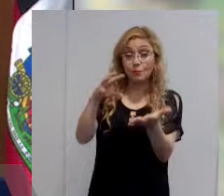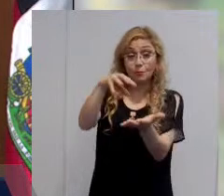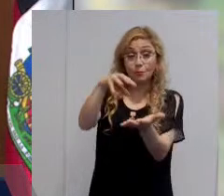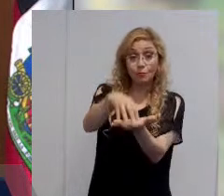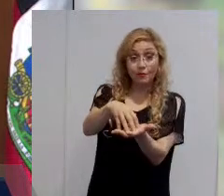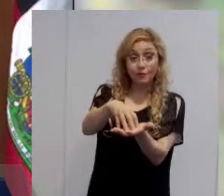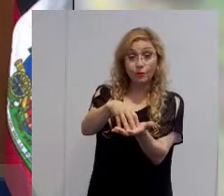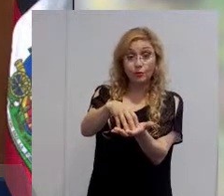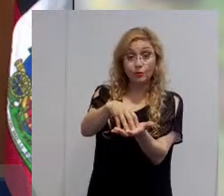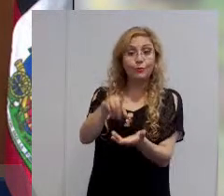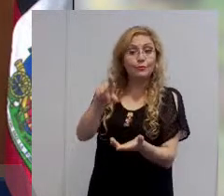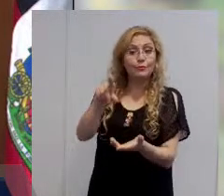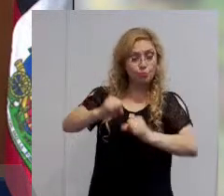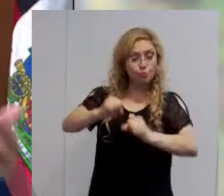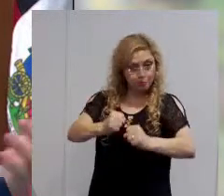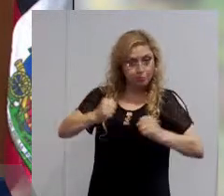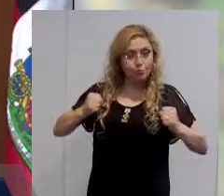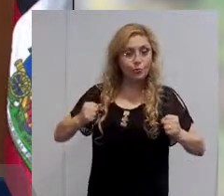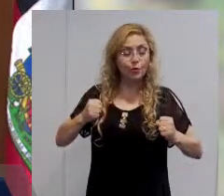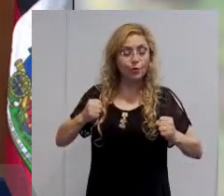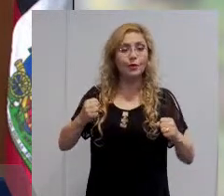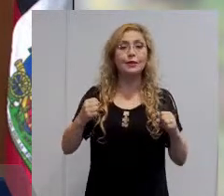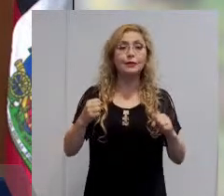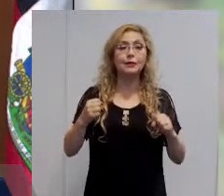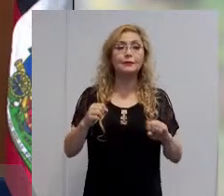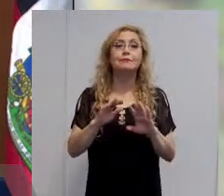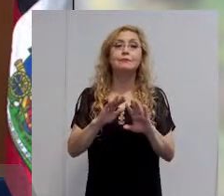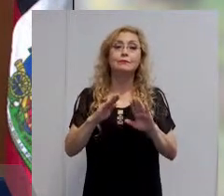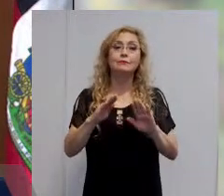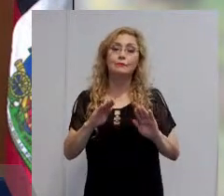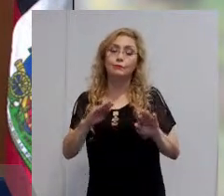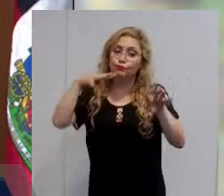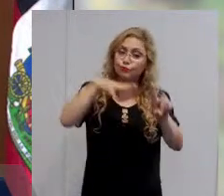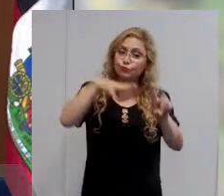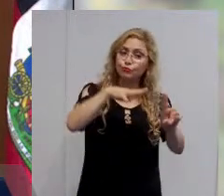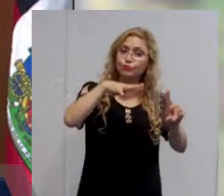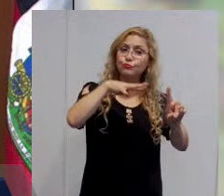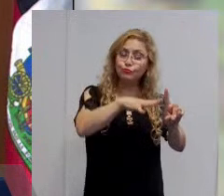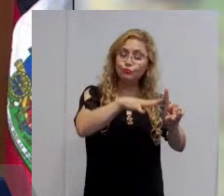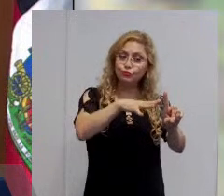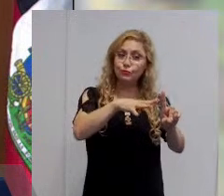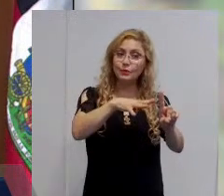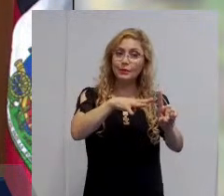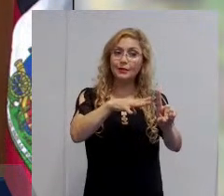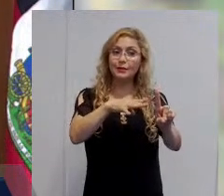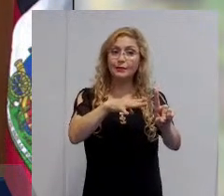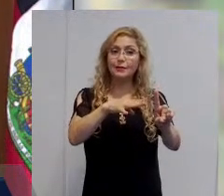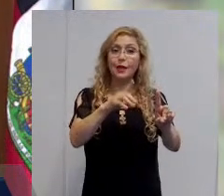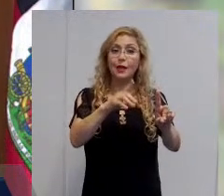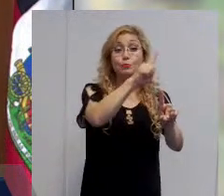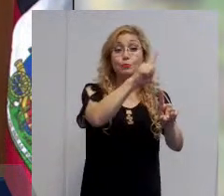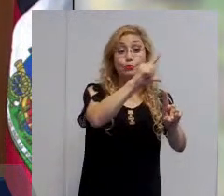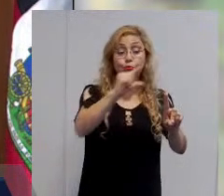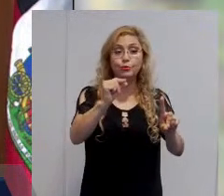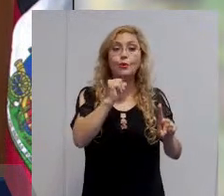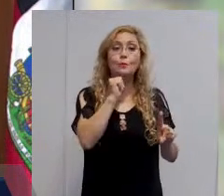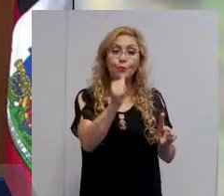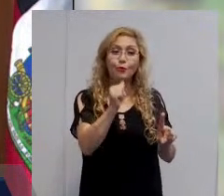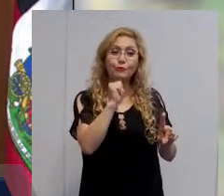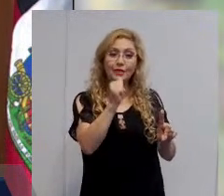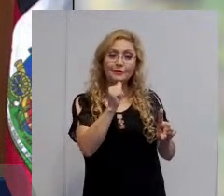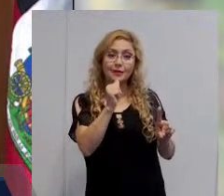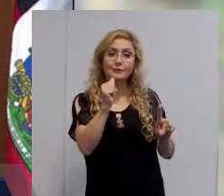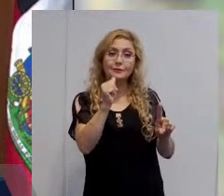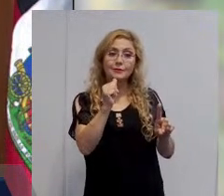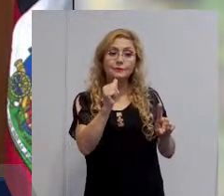added value at the small level, and that in the end also contributes